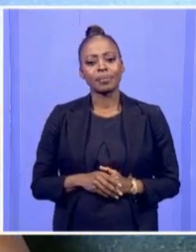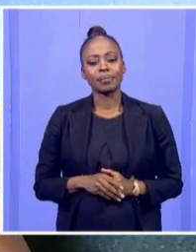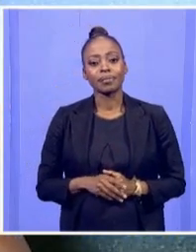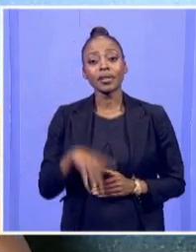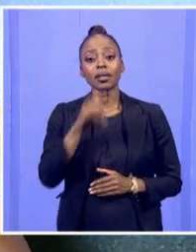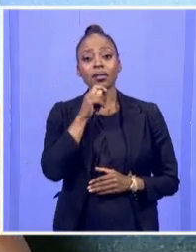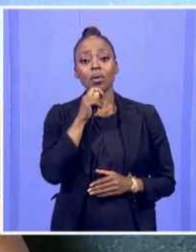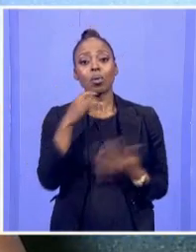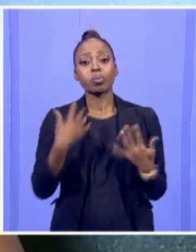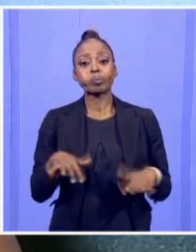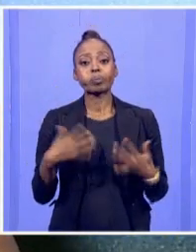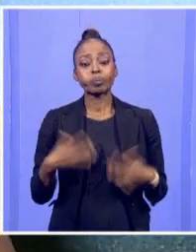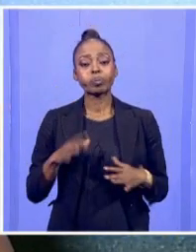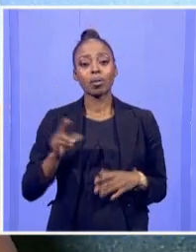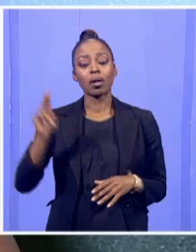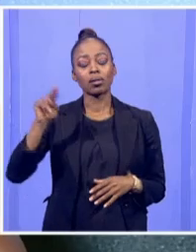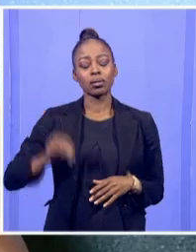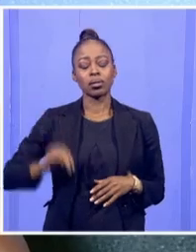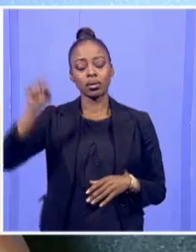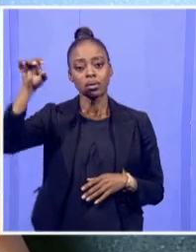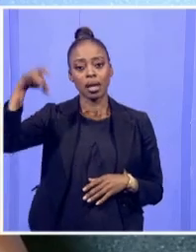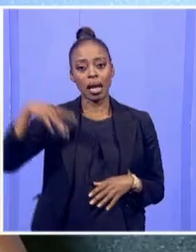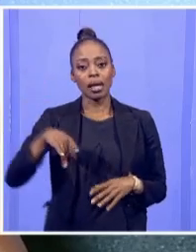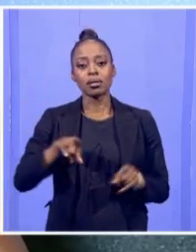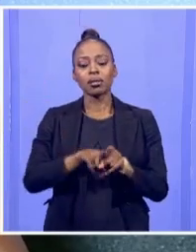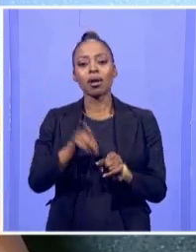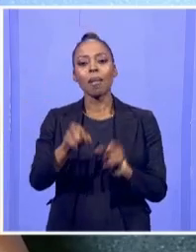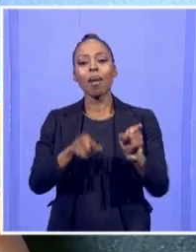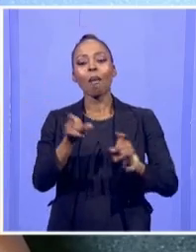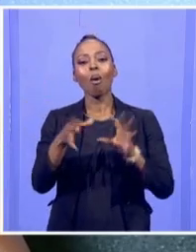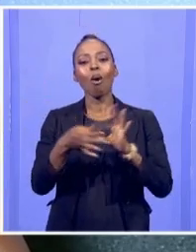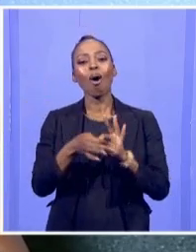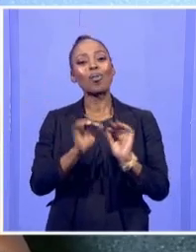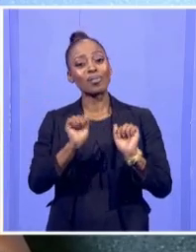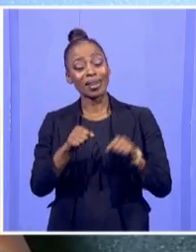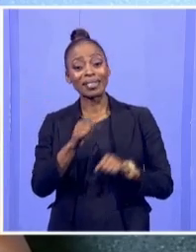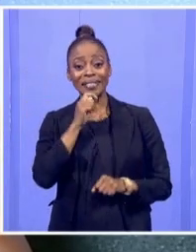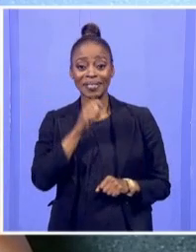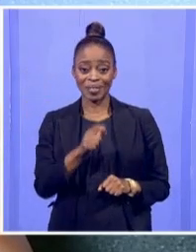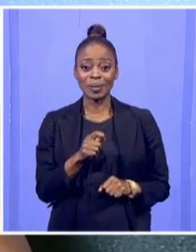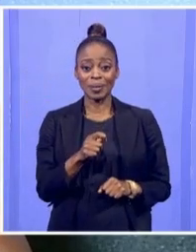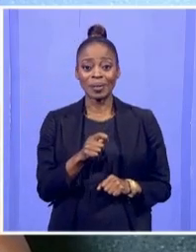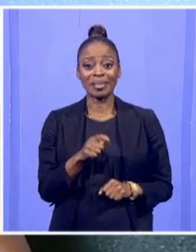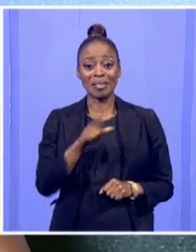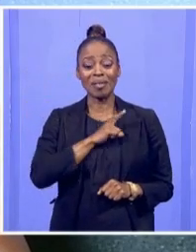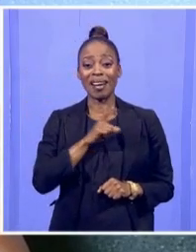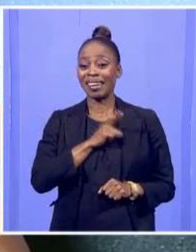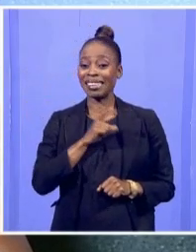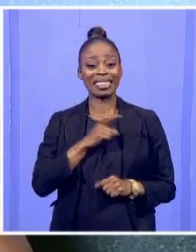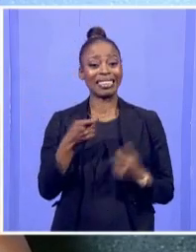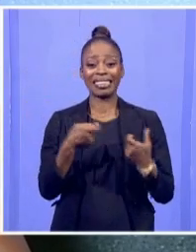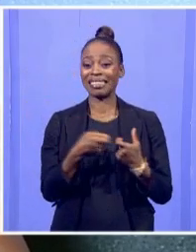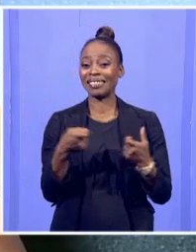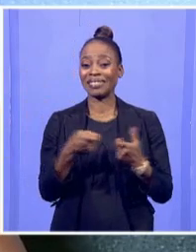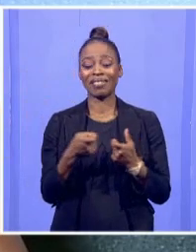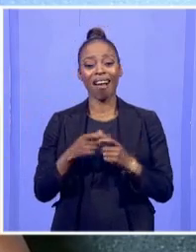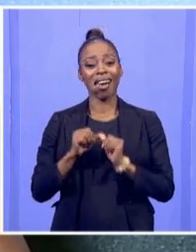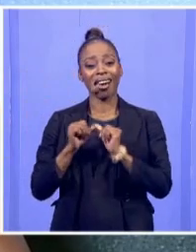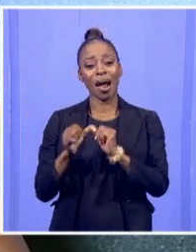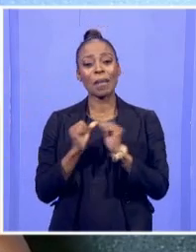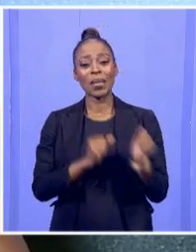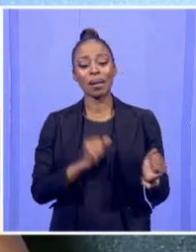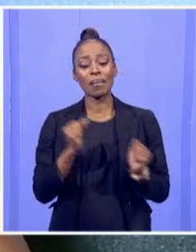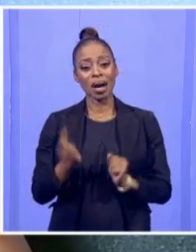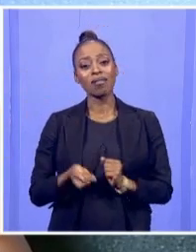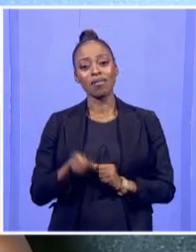Good morning, Naledi, and good morning to our viewers. Indeed, Naledi, it seems this battle is set to continue for the